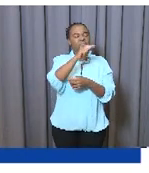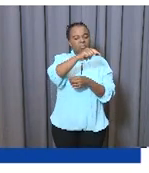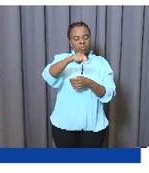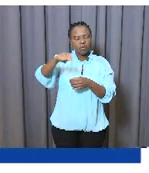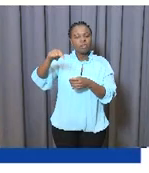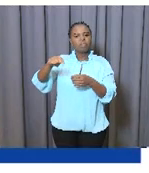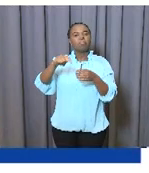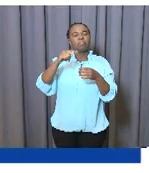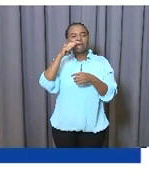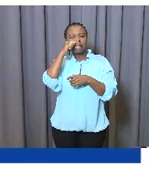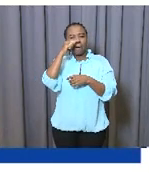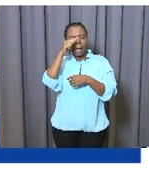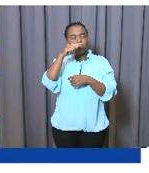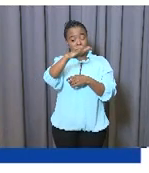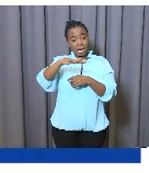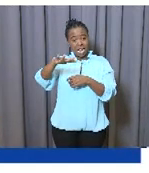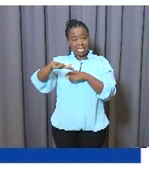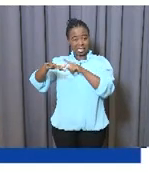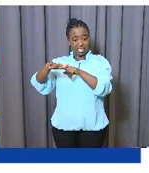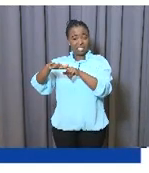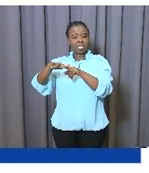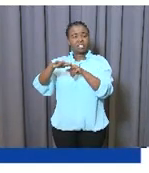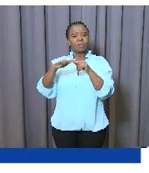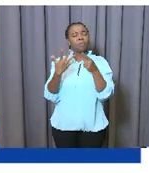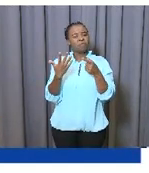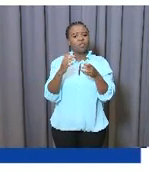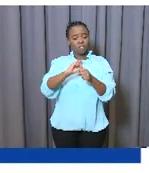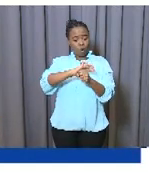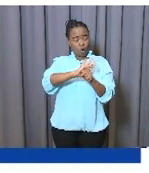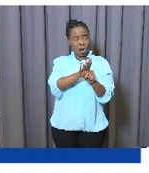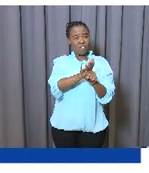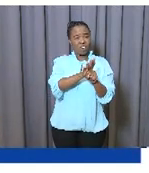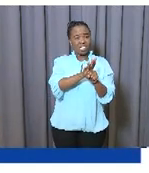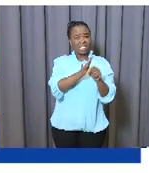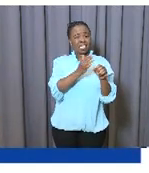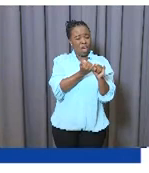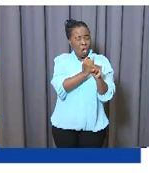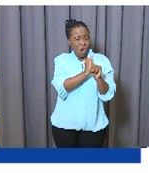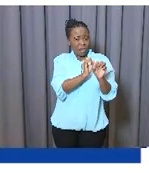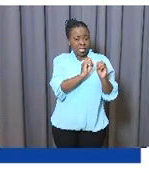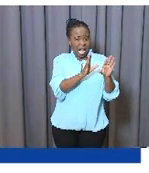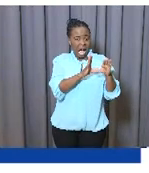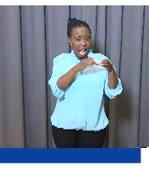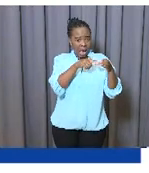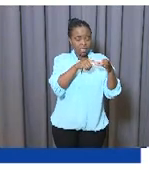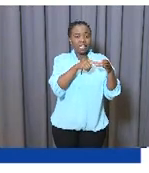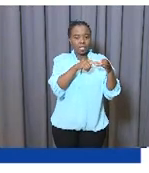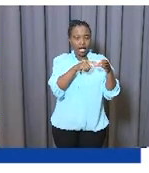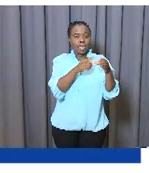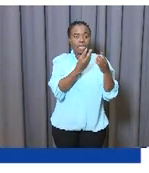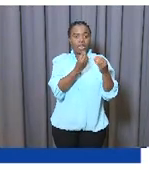suburbs where at the early stage of the pandemic, there was a spike in the number of